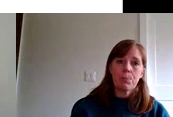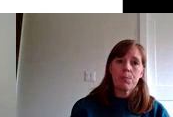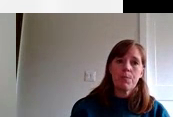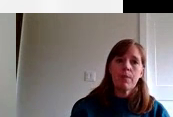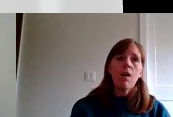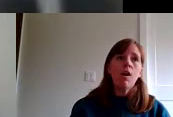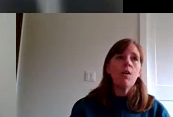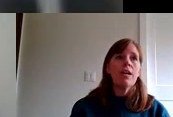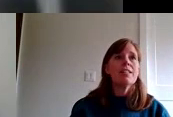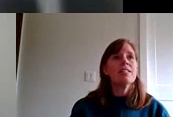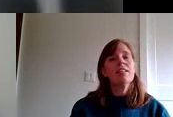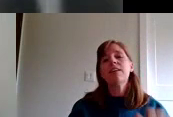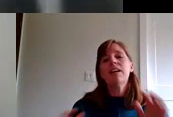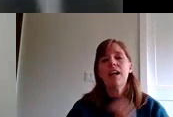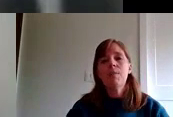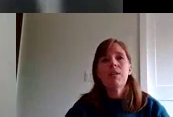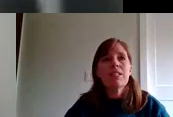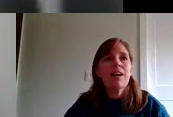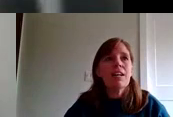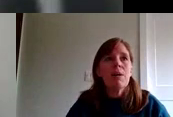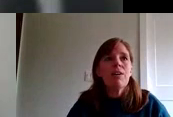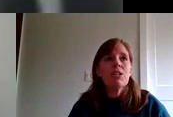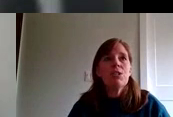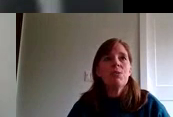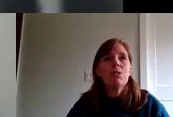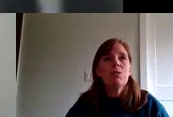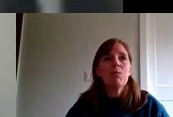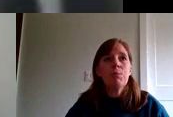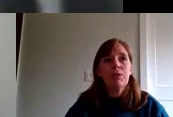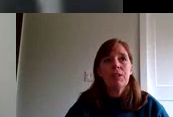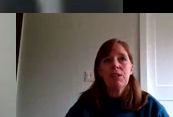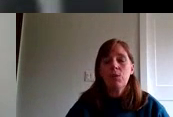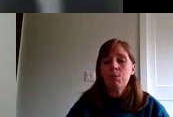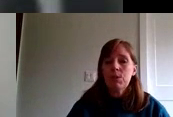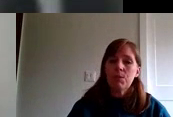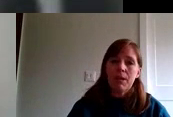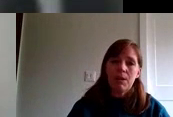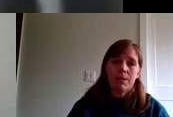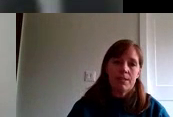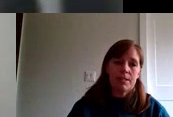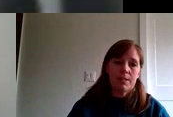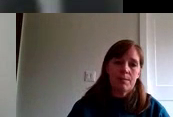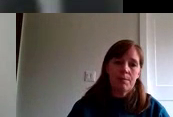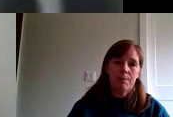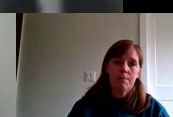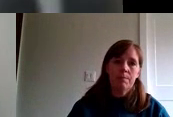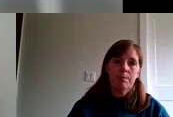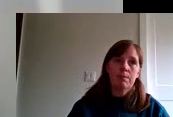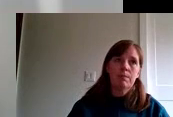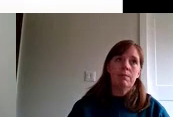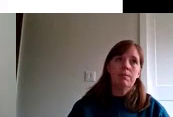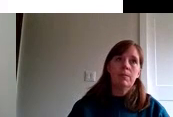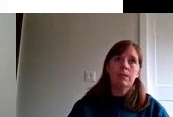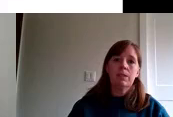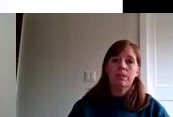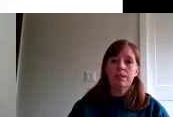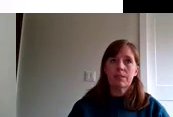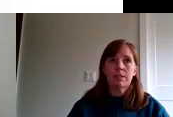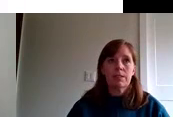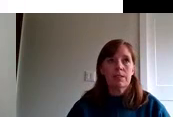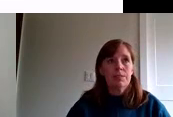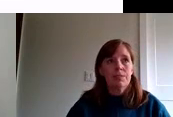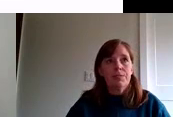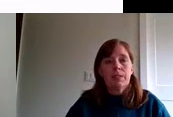students. All right, Sarah, how about talking about our students with mobility or multiple impairments? Excellent. All